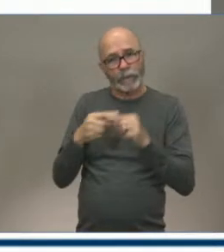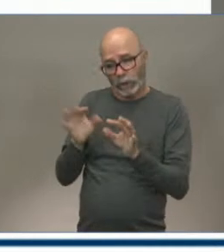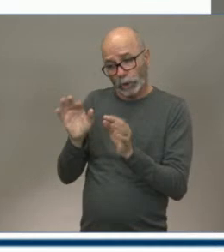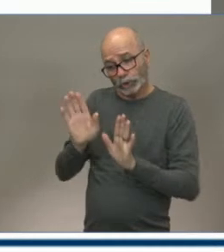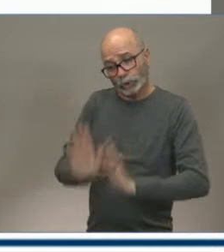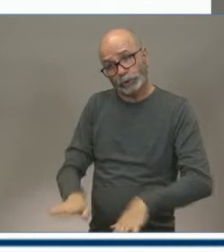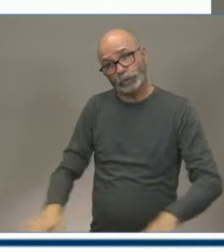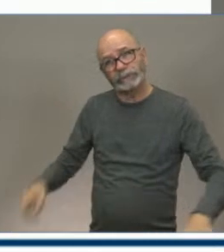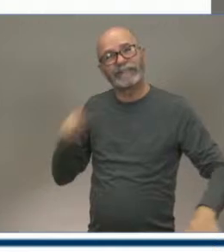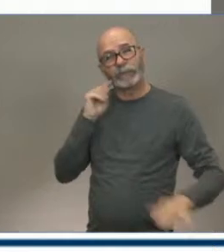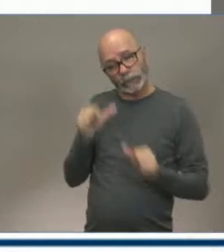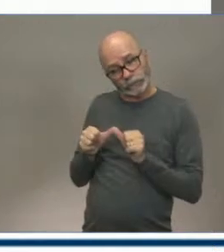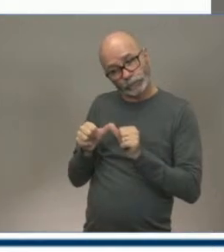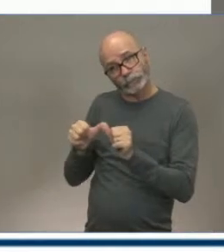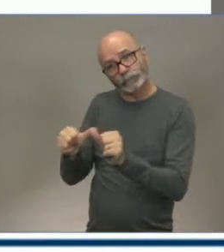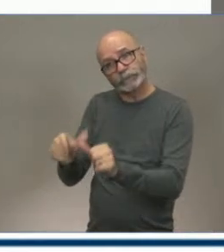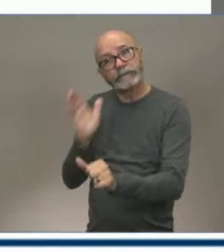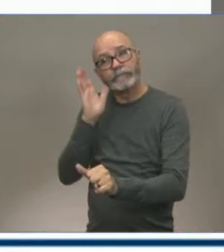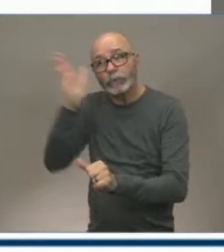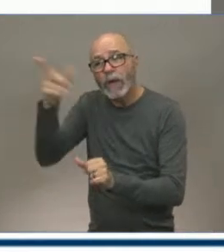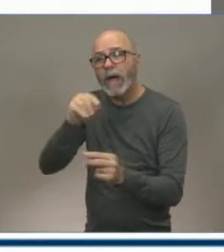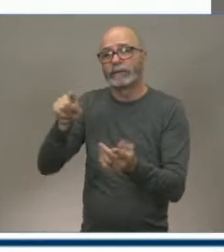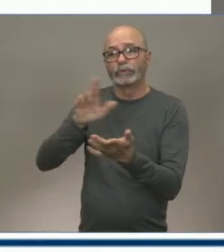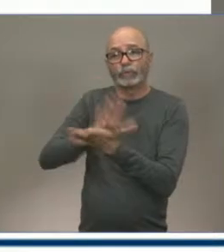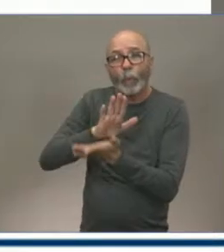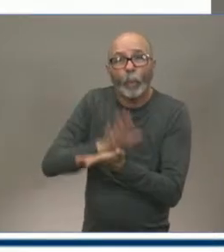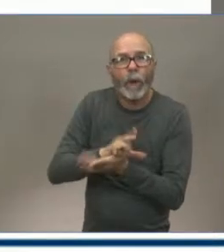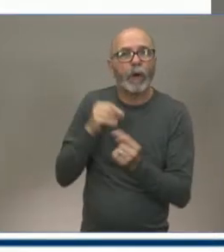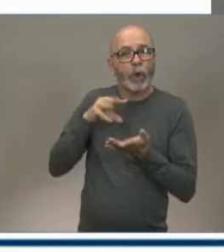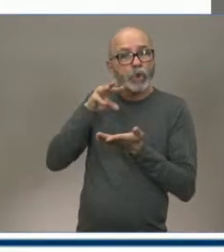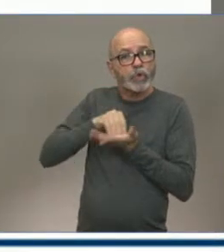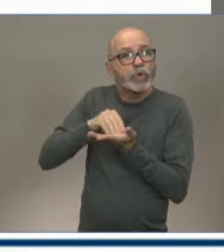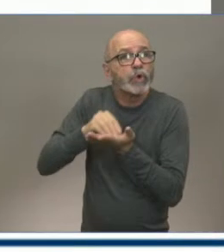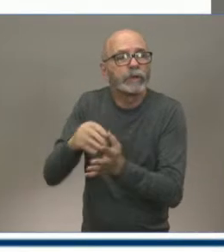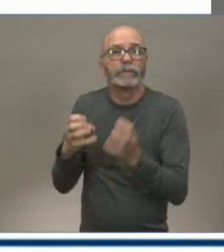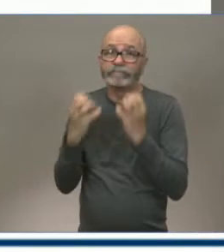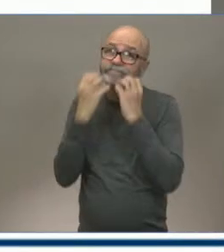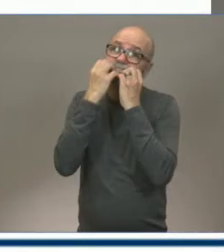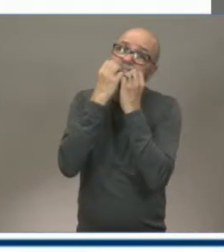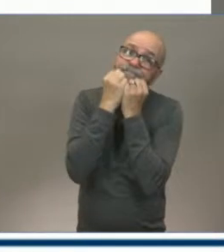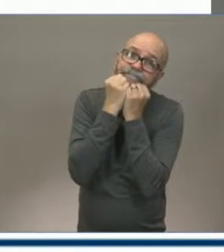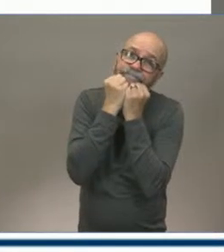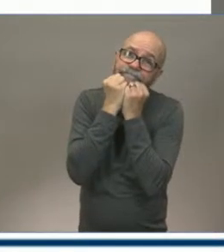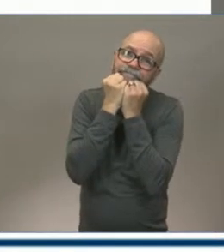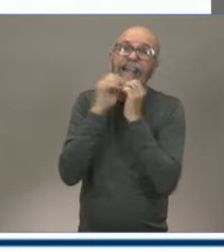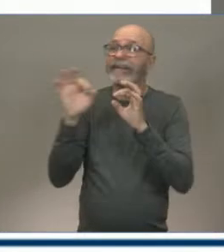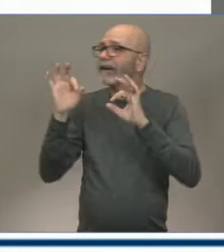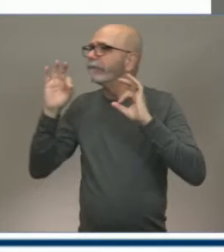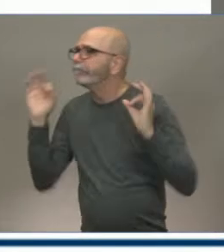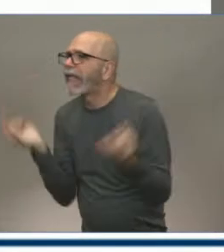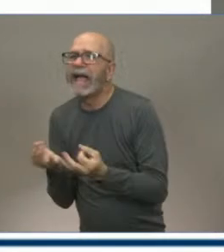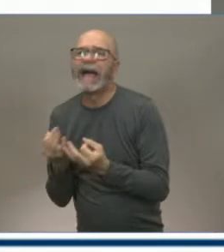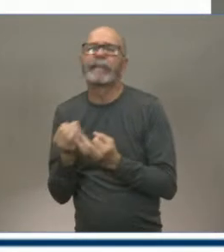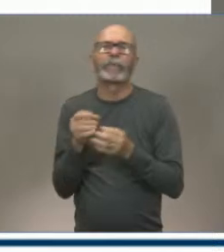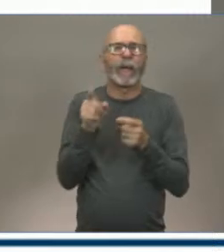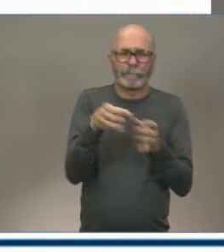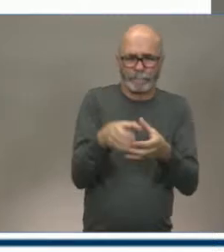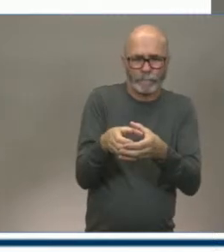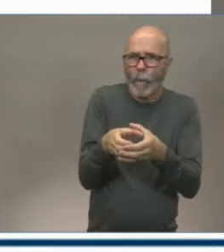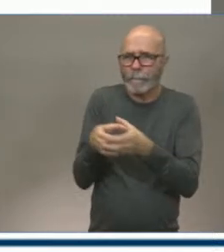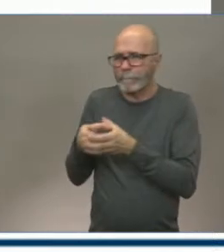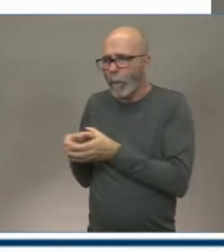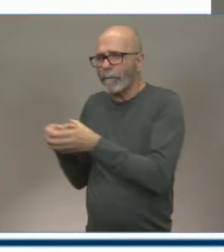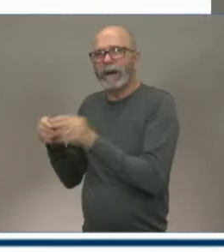learn, allowing small gatherings within our consistent, close family or social groups. So getting